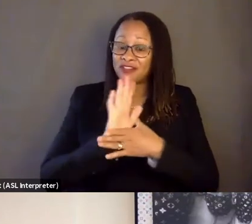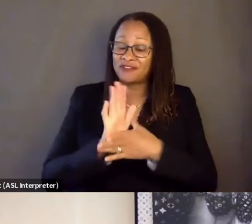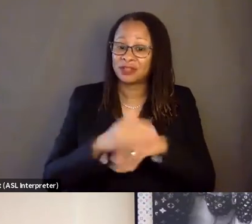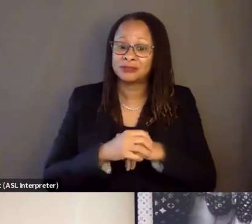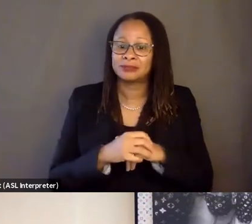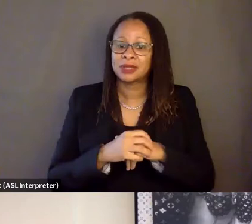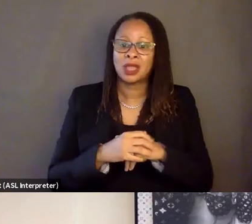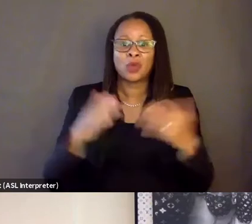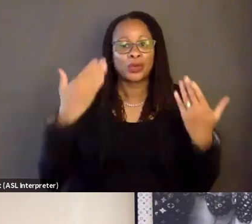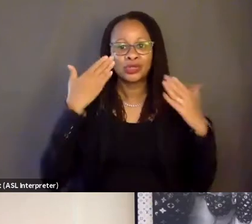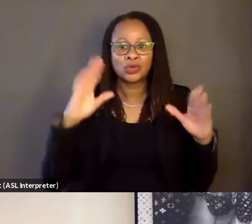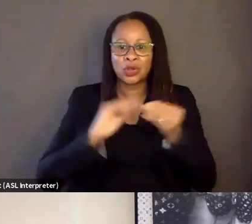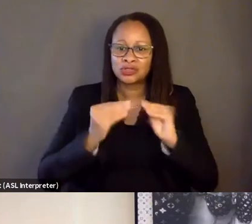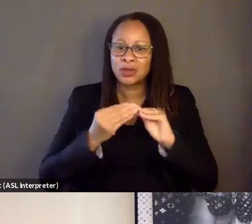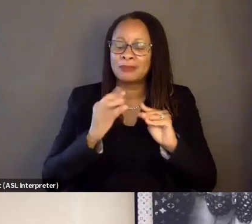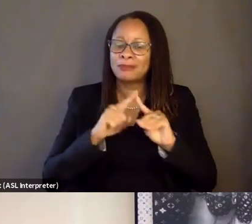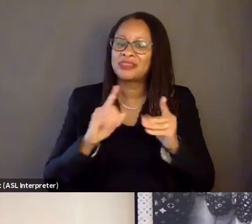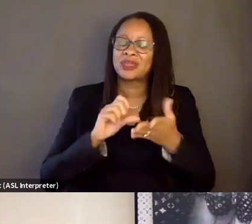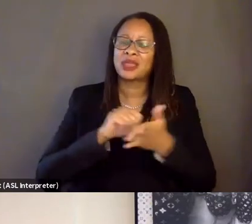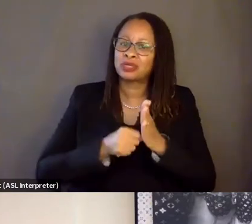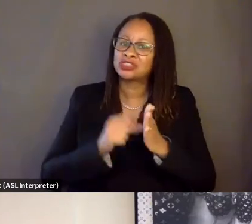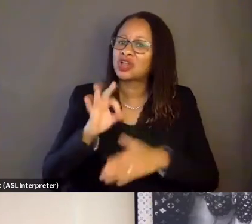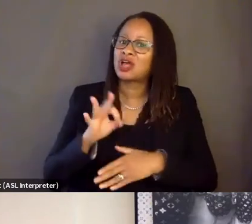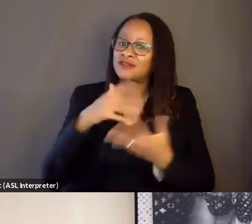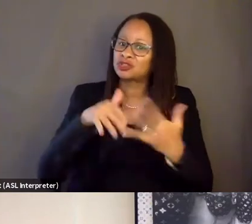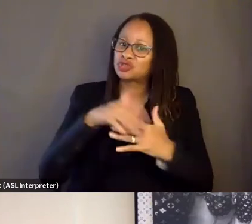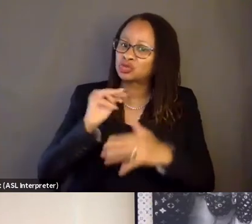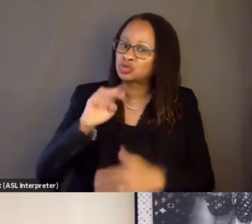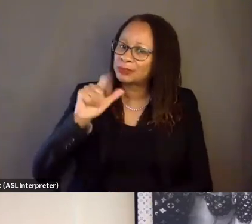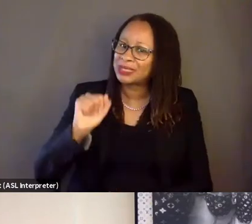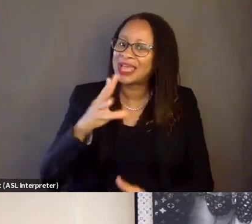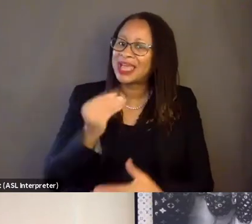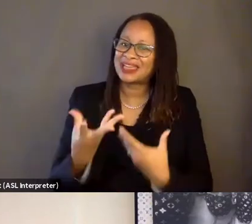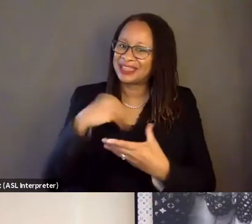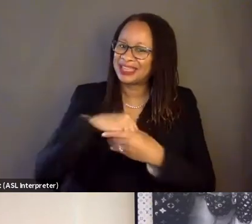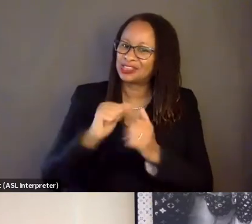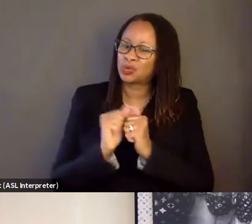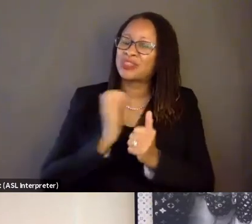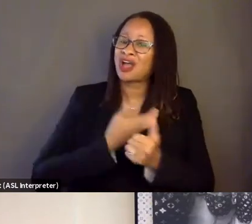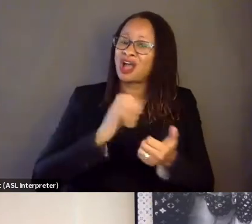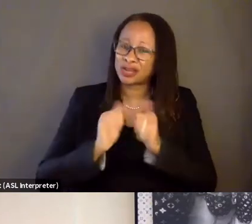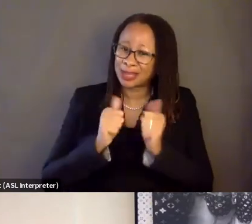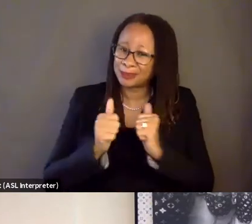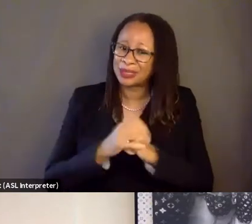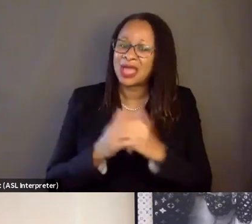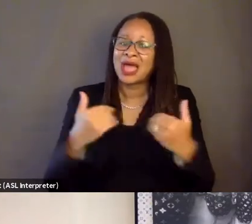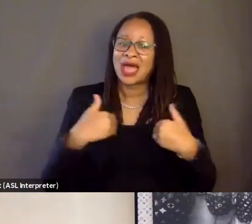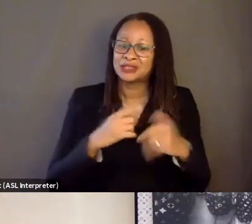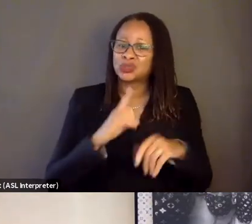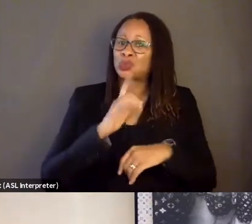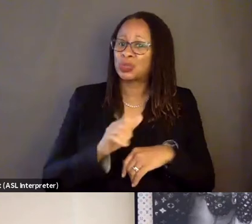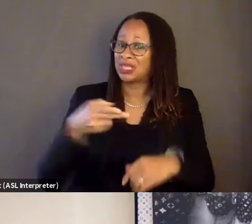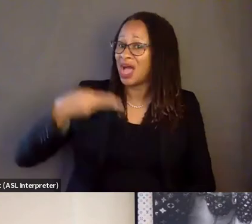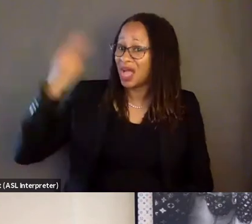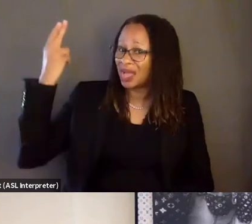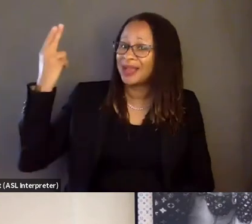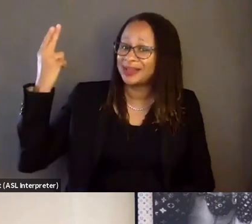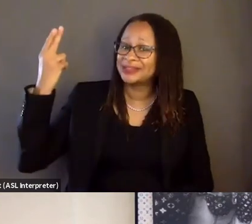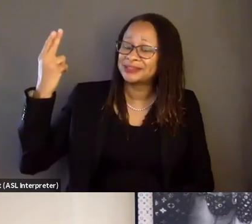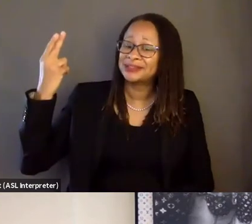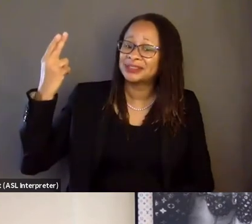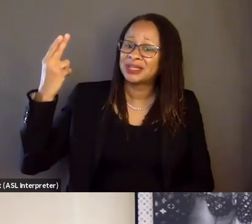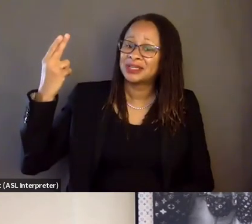we don't know the numbers, but the impressions on social media and the kind of engagement with our campaign has been really, really high.